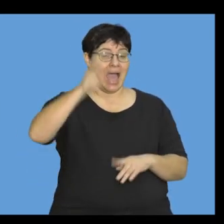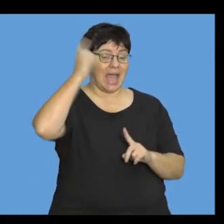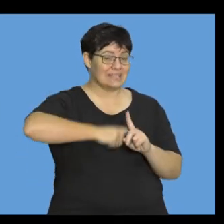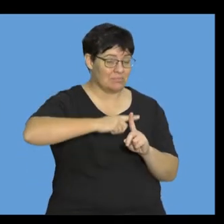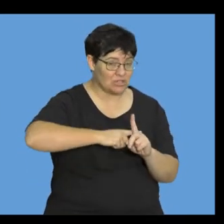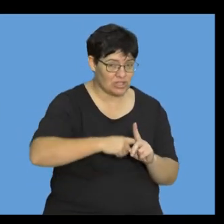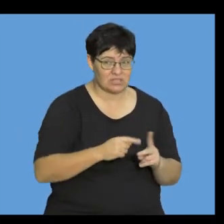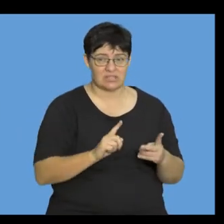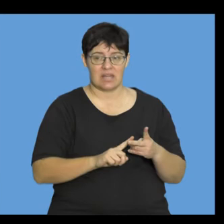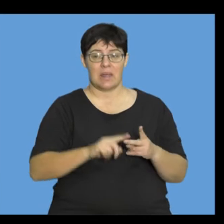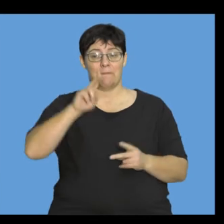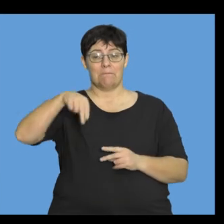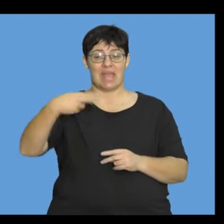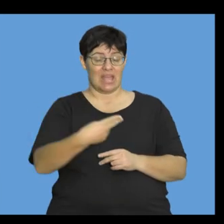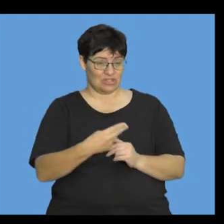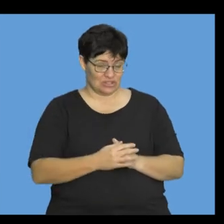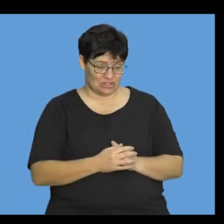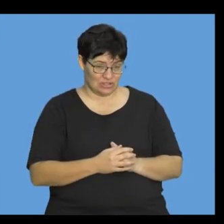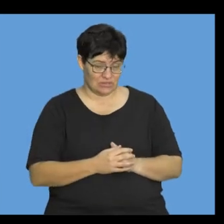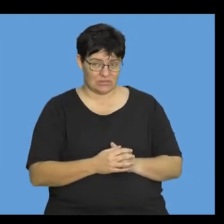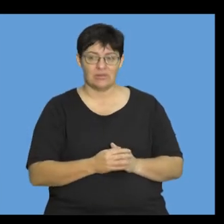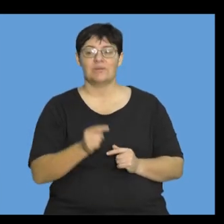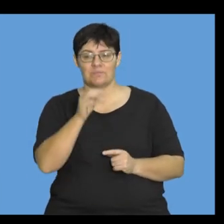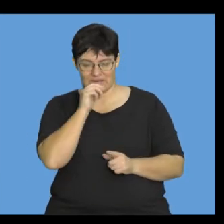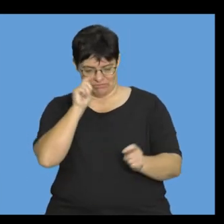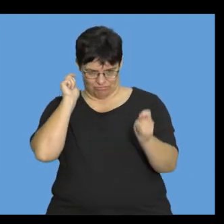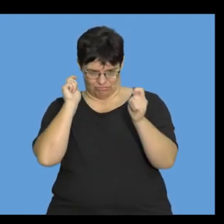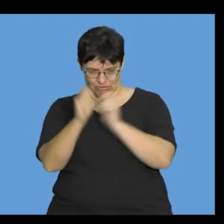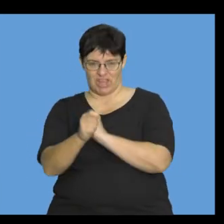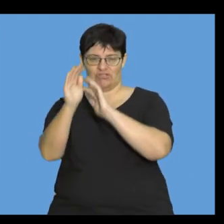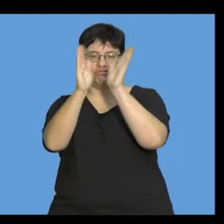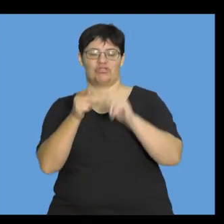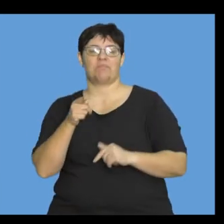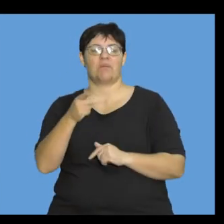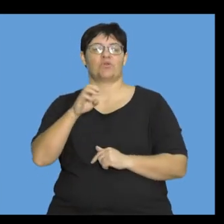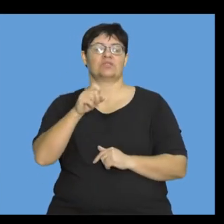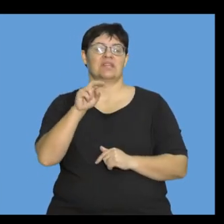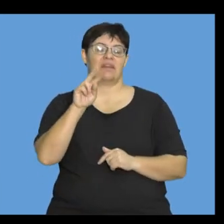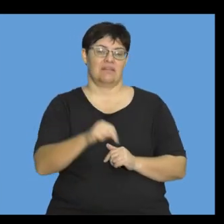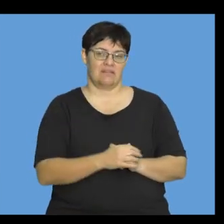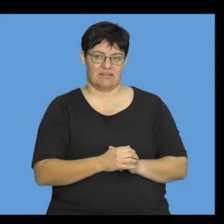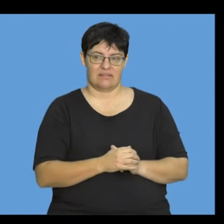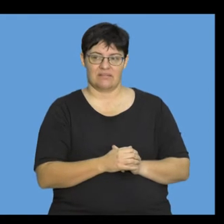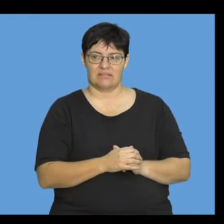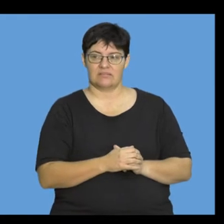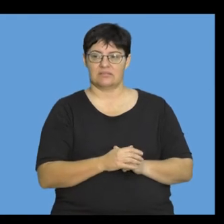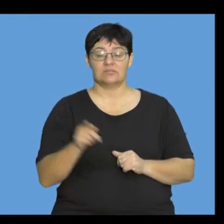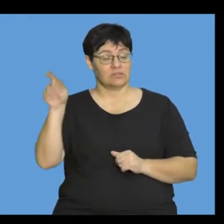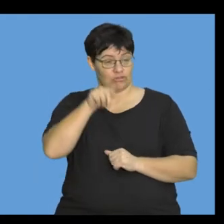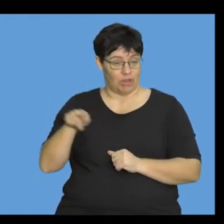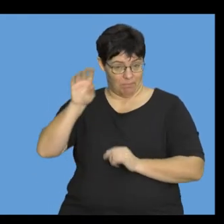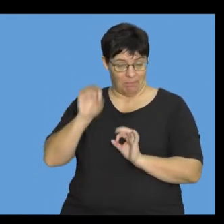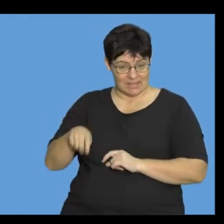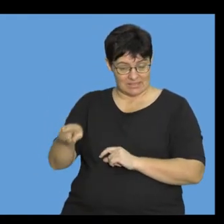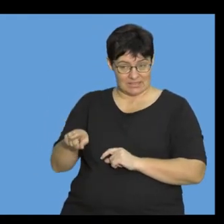high temperatures and pH, right, are going to change the shape of the protein. Okay,